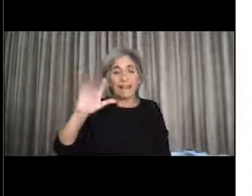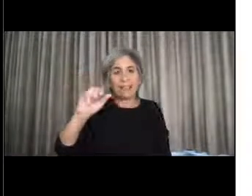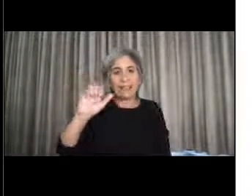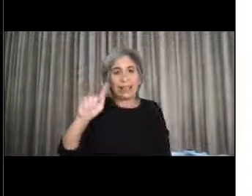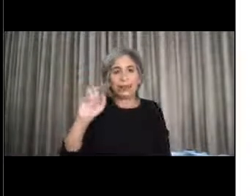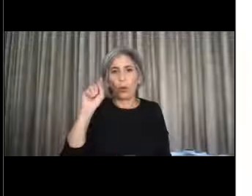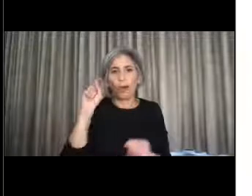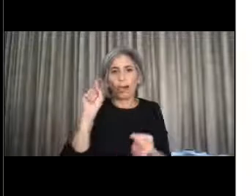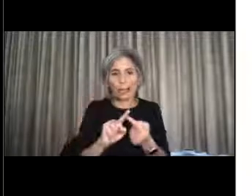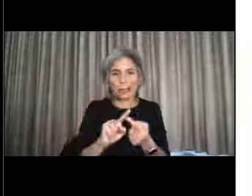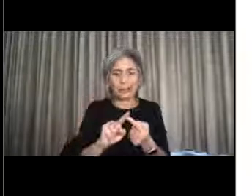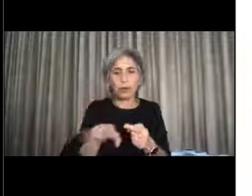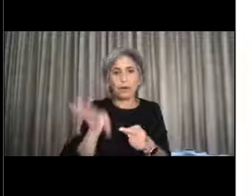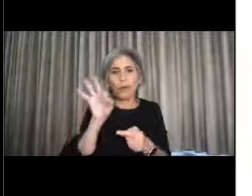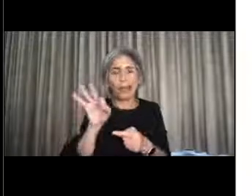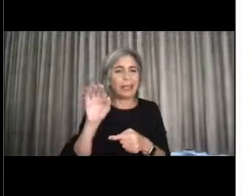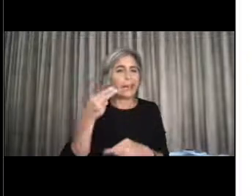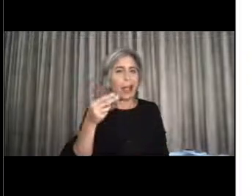hardware store.